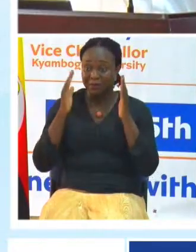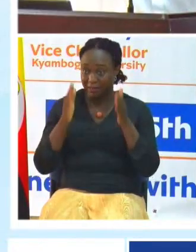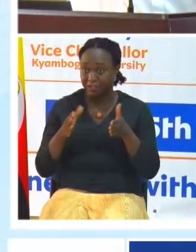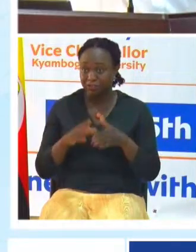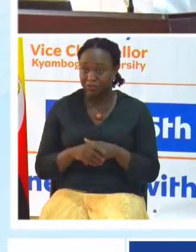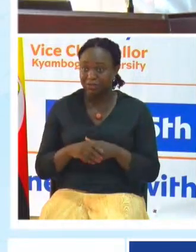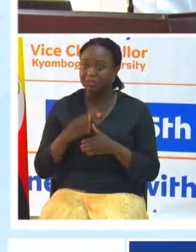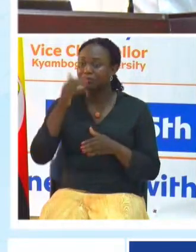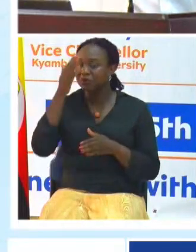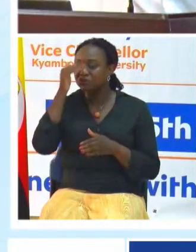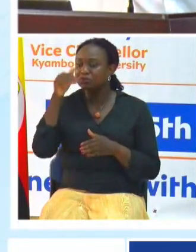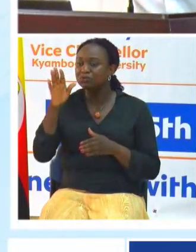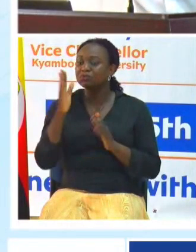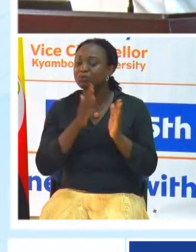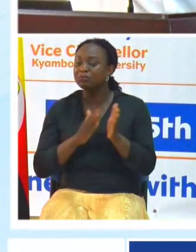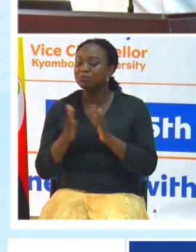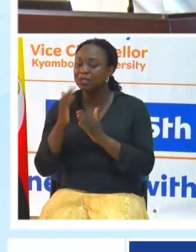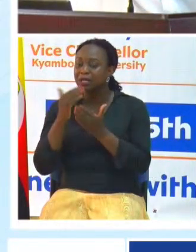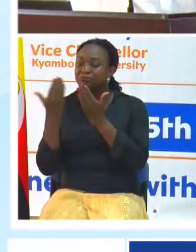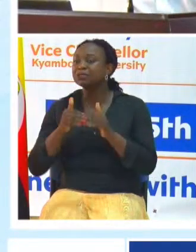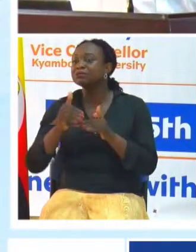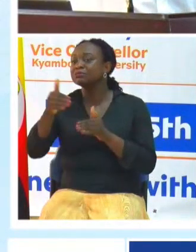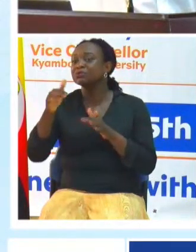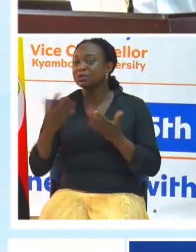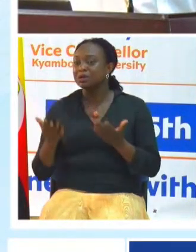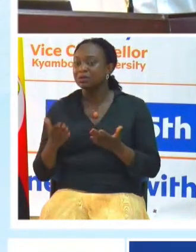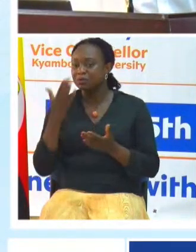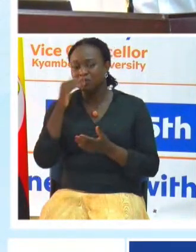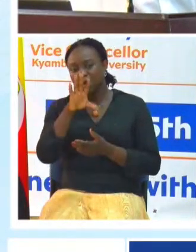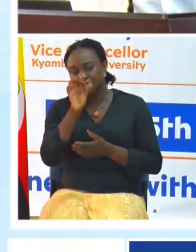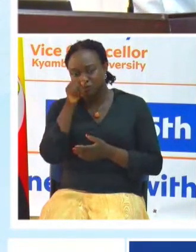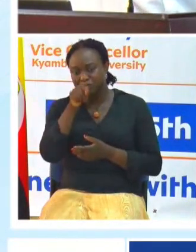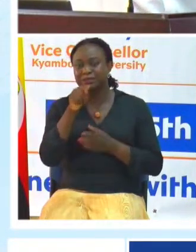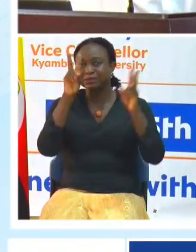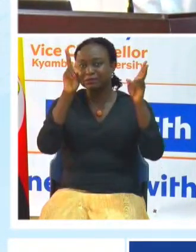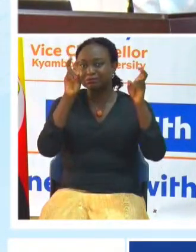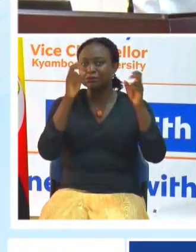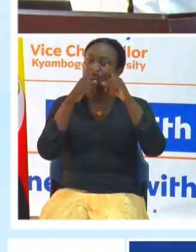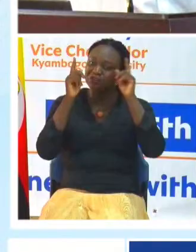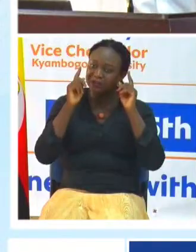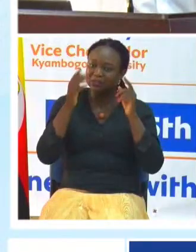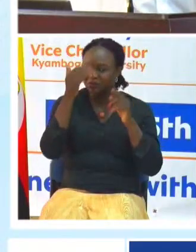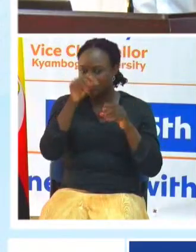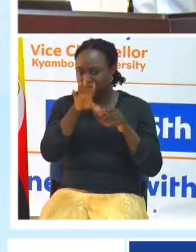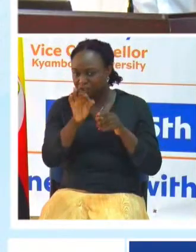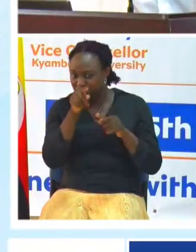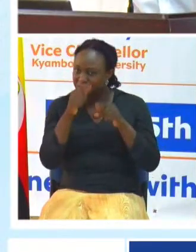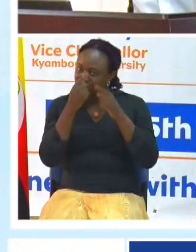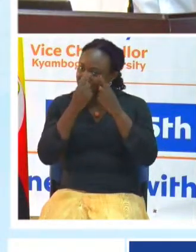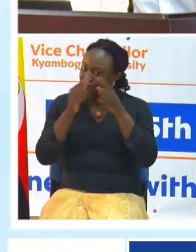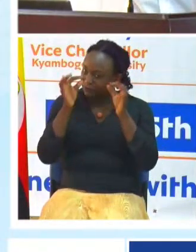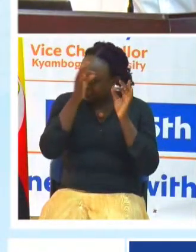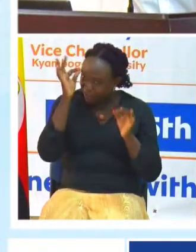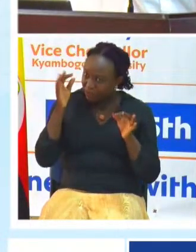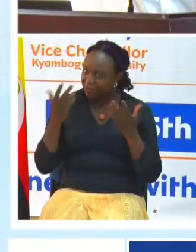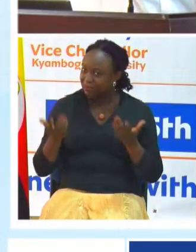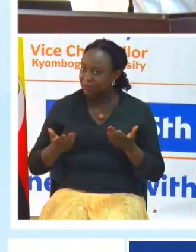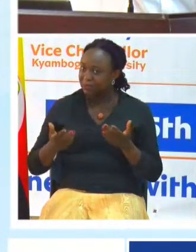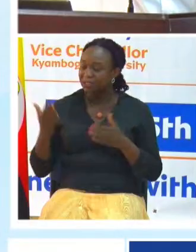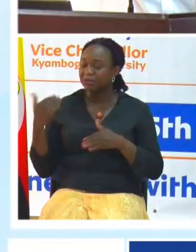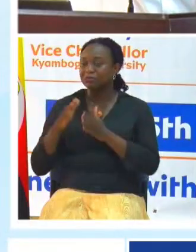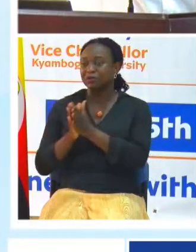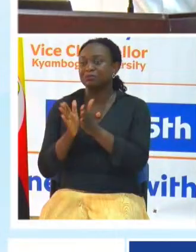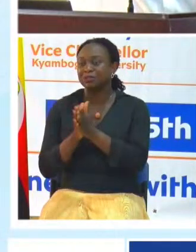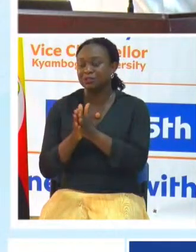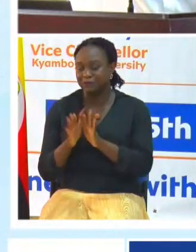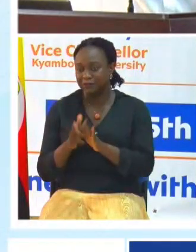want to know your study plan. Why have you chosen Harvard University? Why have you chosen this faculty? And we had already talked about